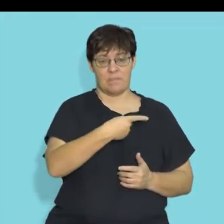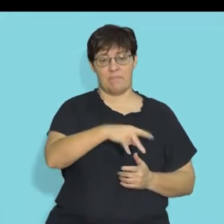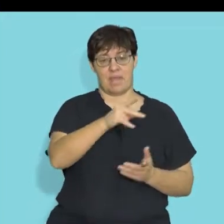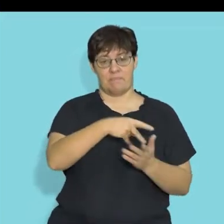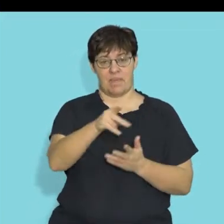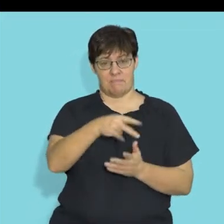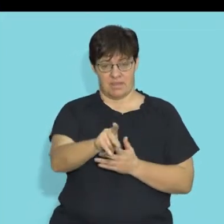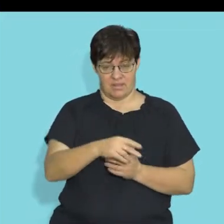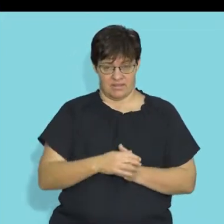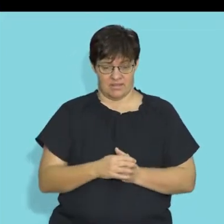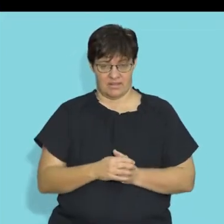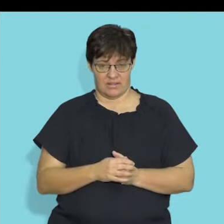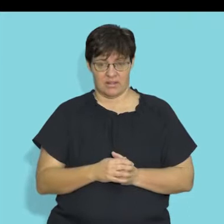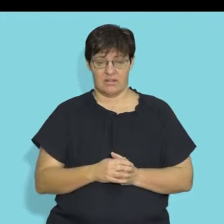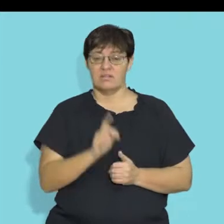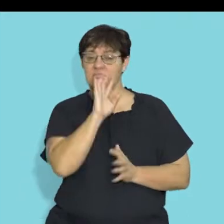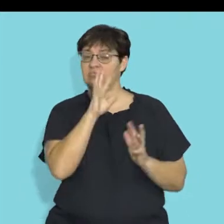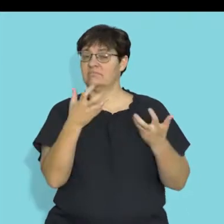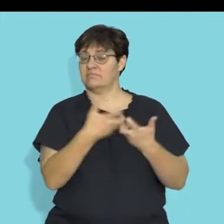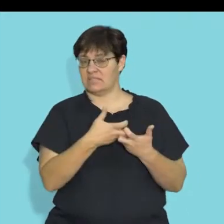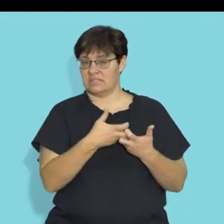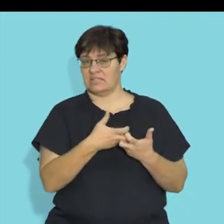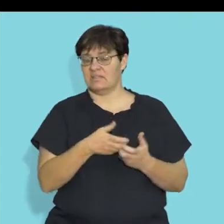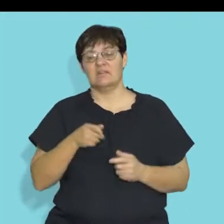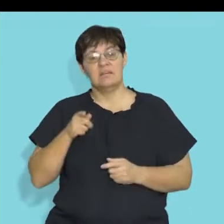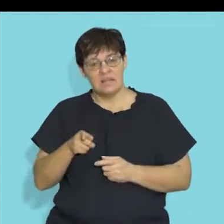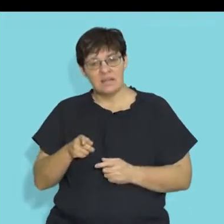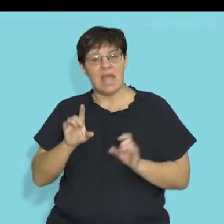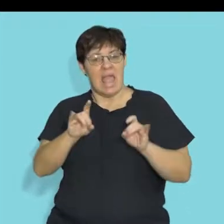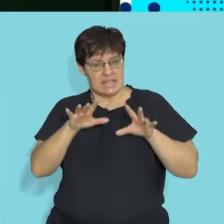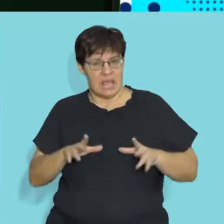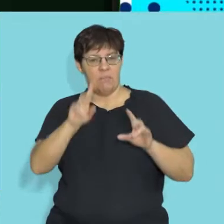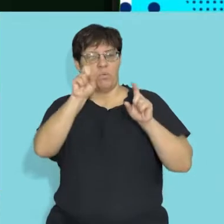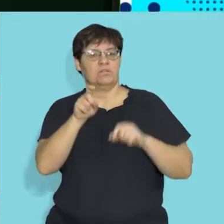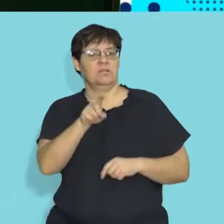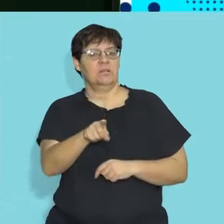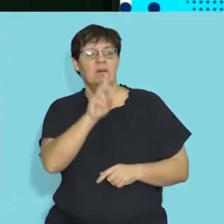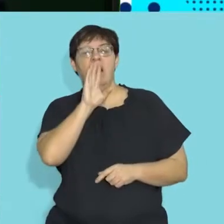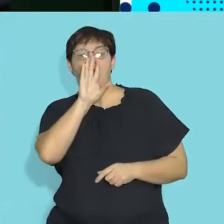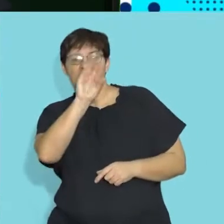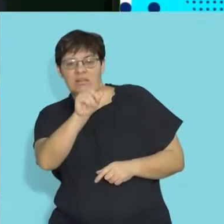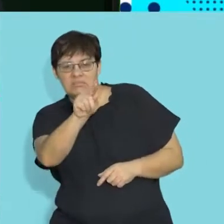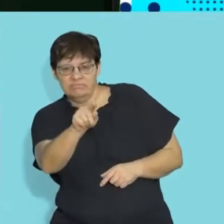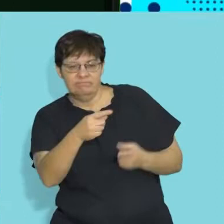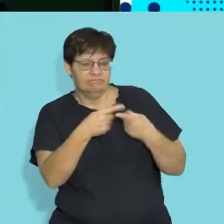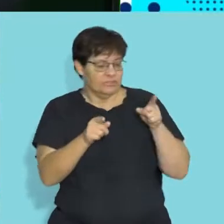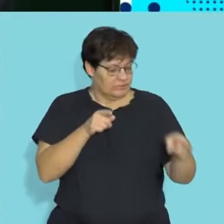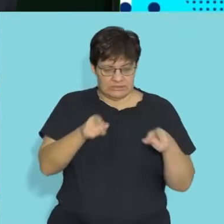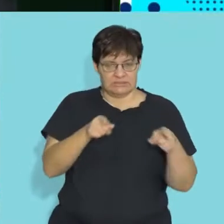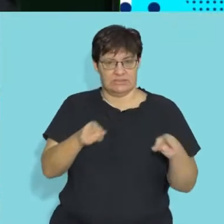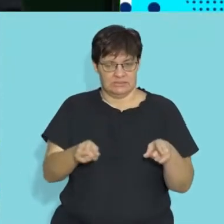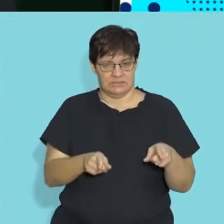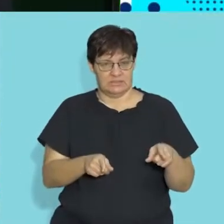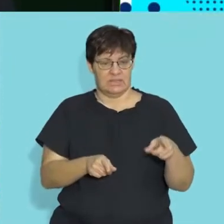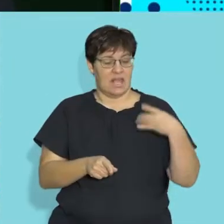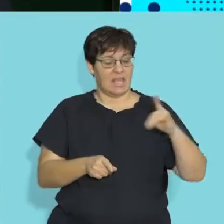what I've said earlier on? How it fits in? And this is an actual examination question where they ask you a difference between a cash